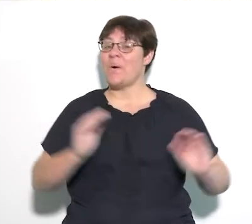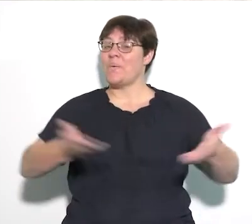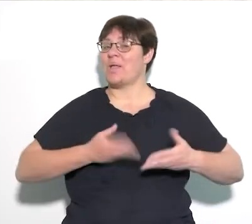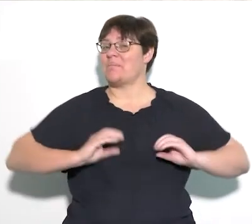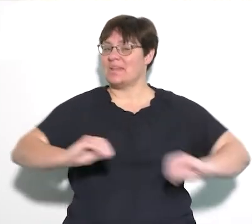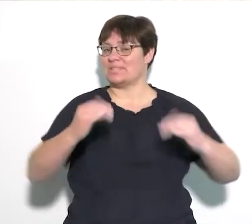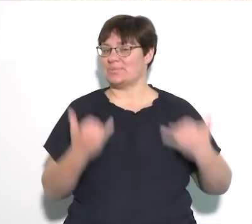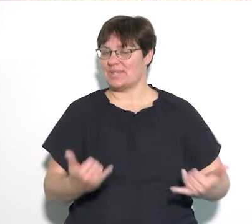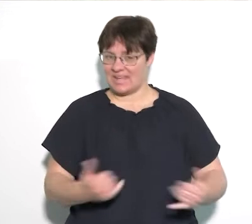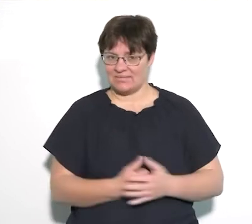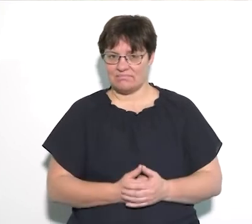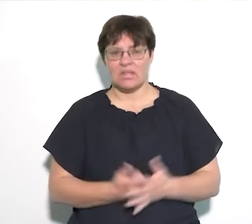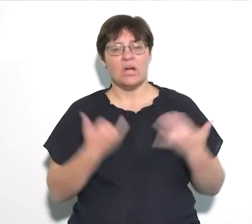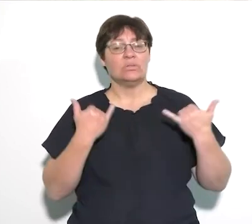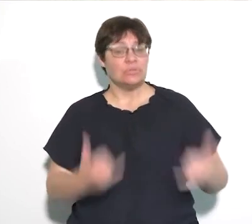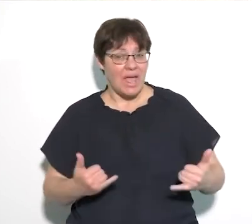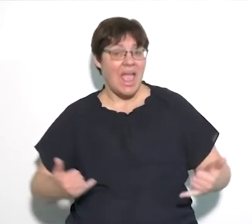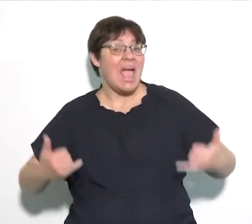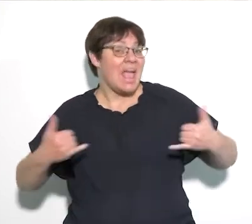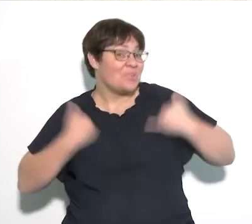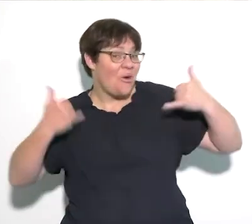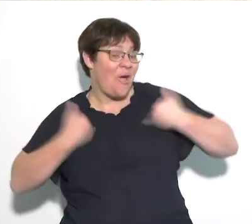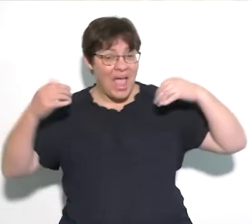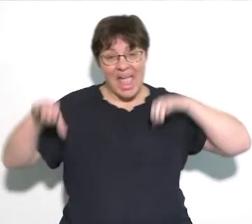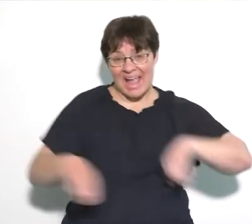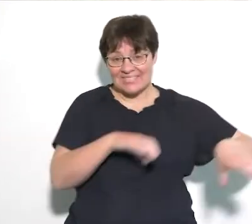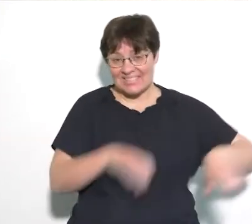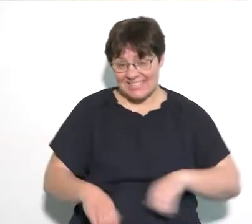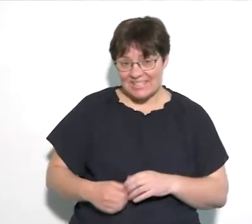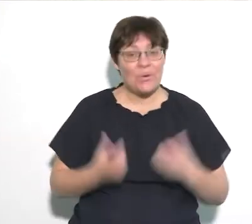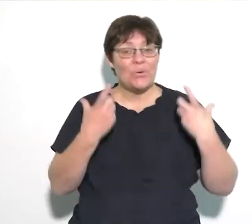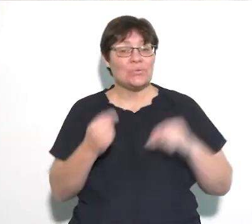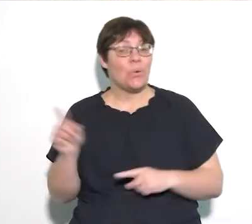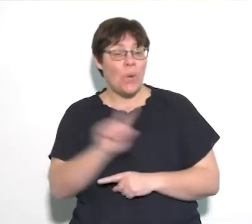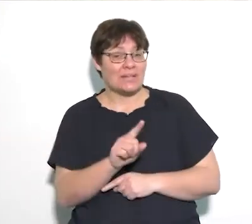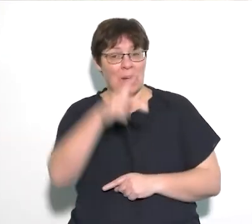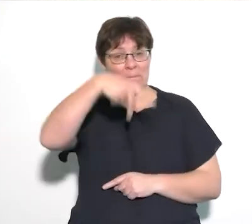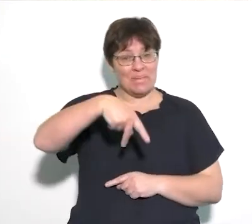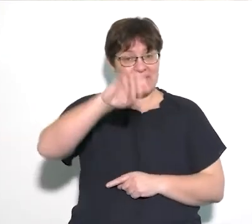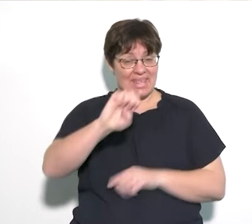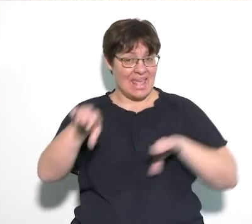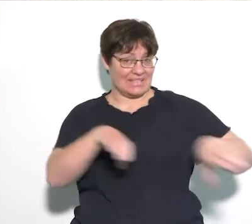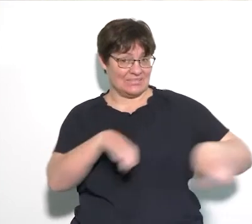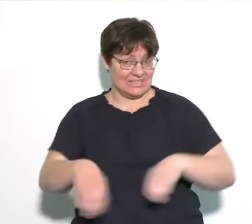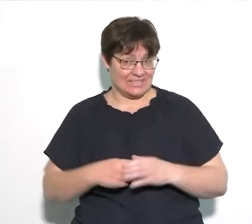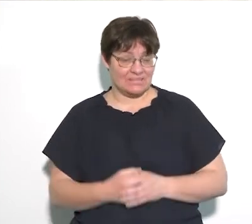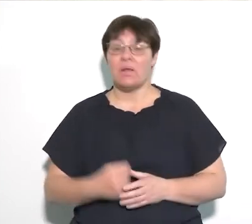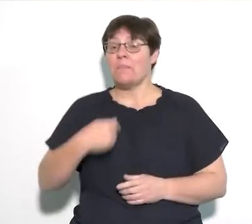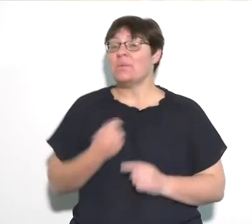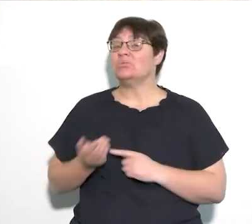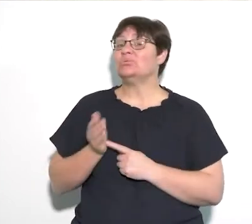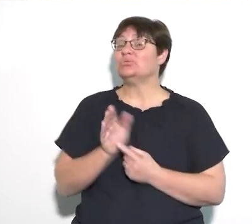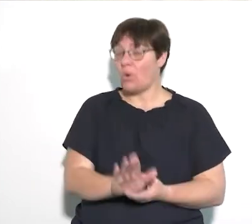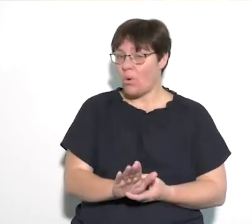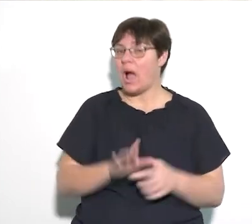and welcome to today's lesson. Today is a fun activity. We are going to do a PE activity. I